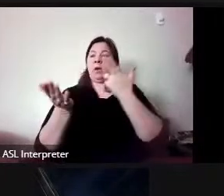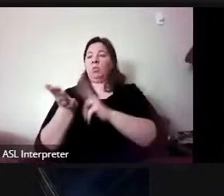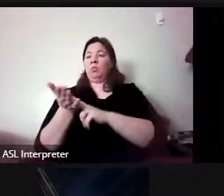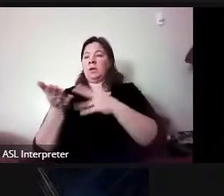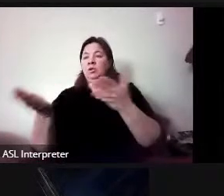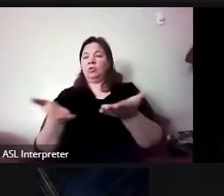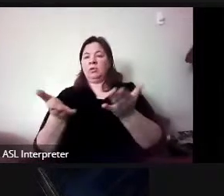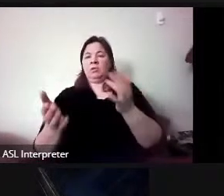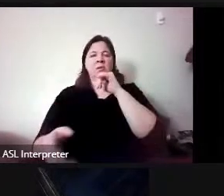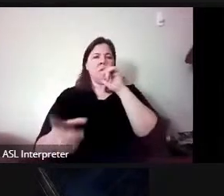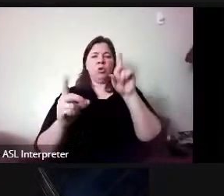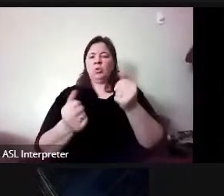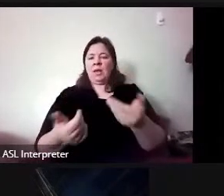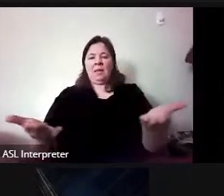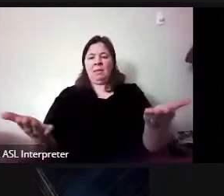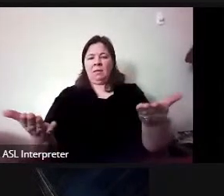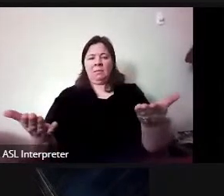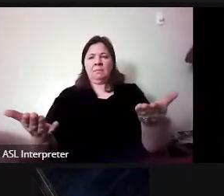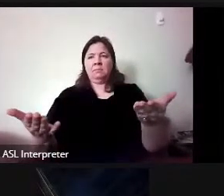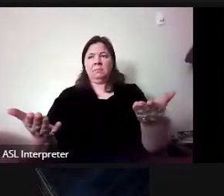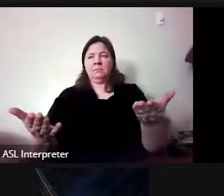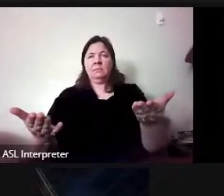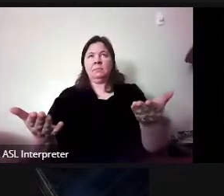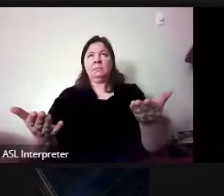they don't do any